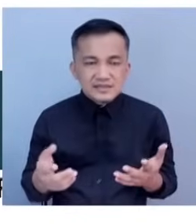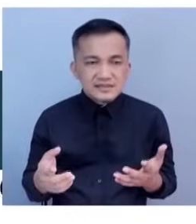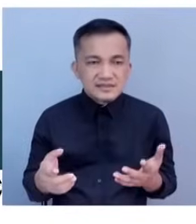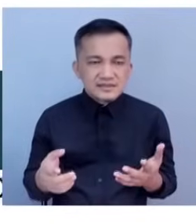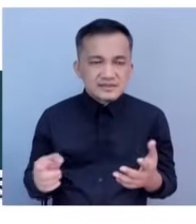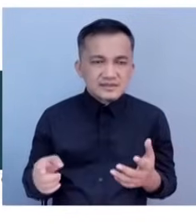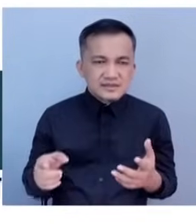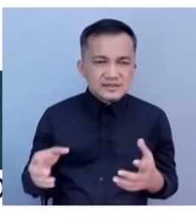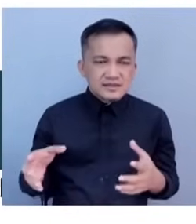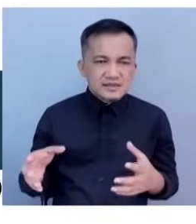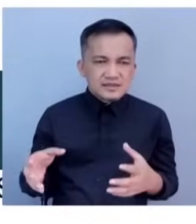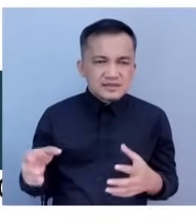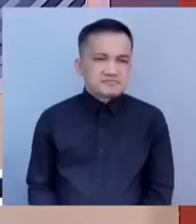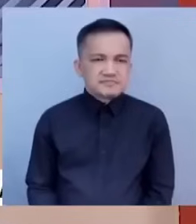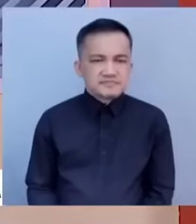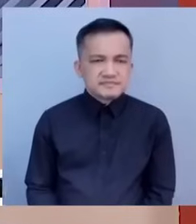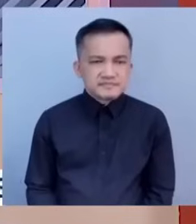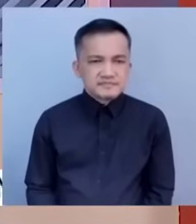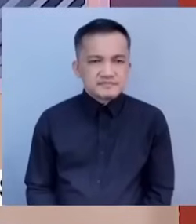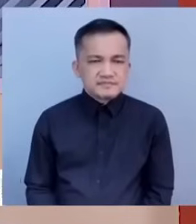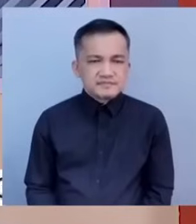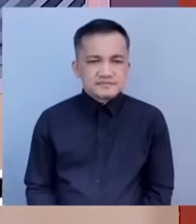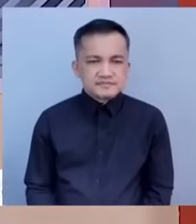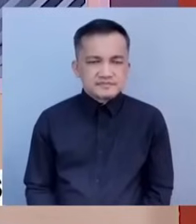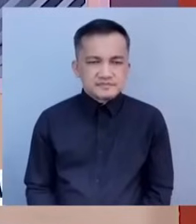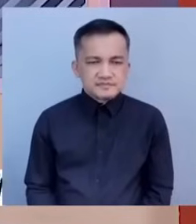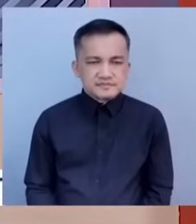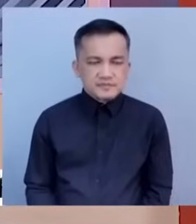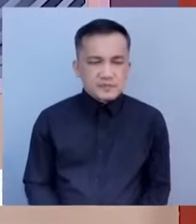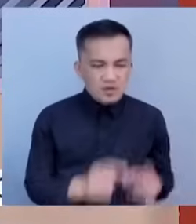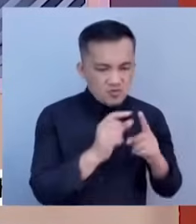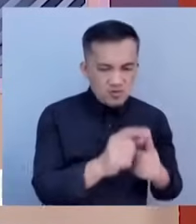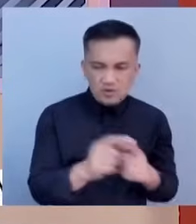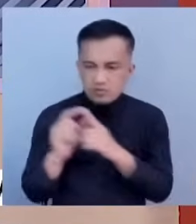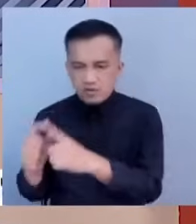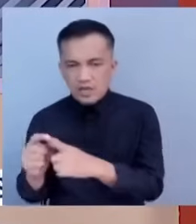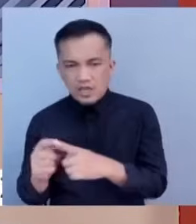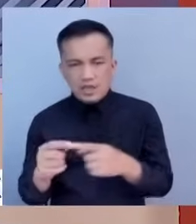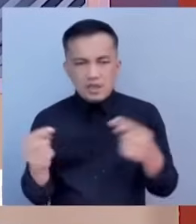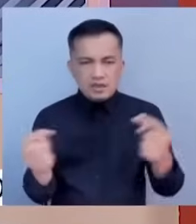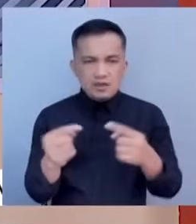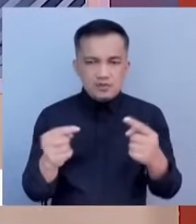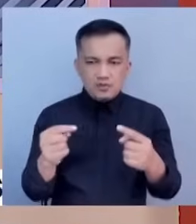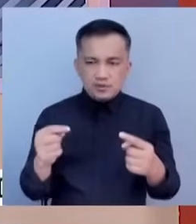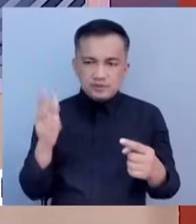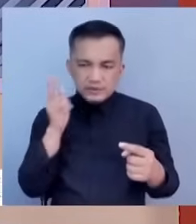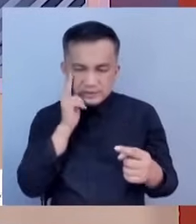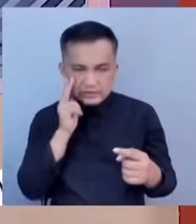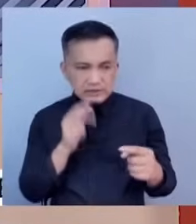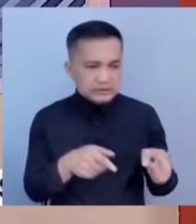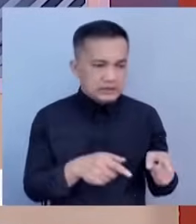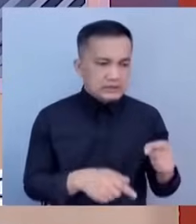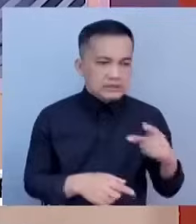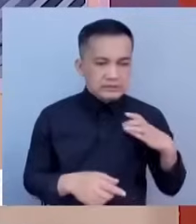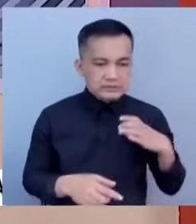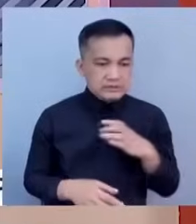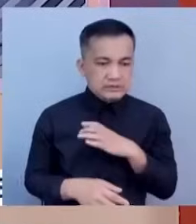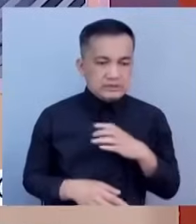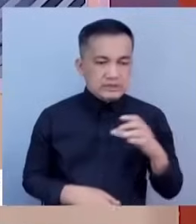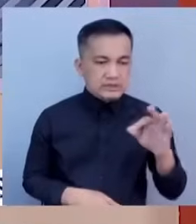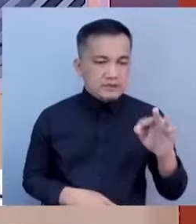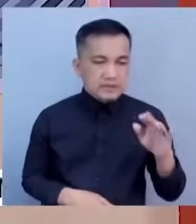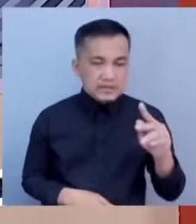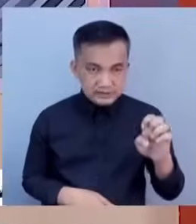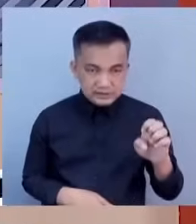former president. The word war between former President Rodrigo Duterte and House Minority Leader Franz Castro